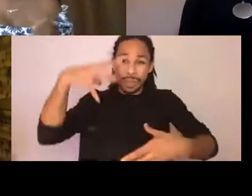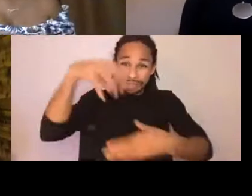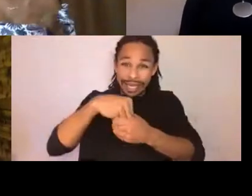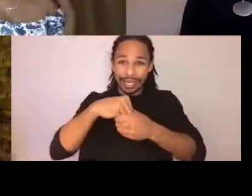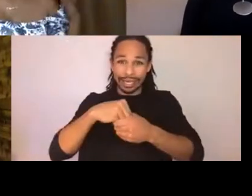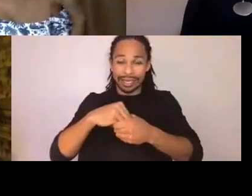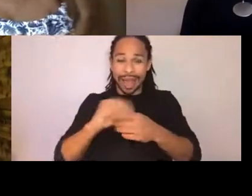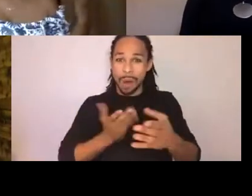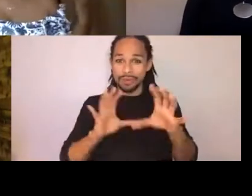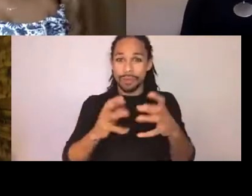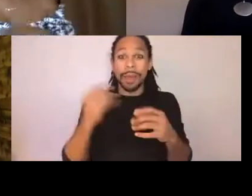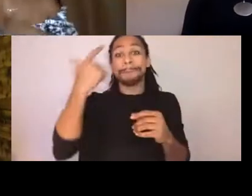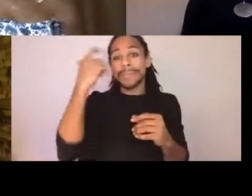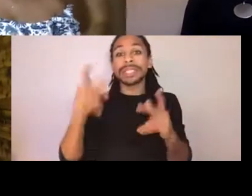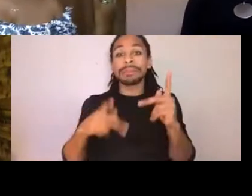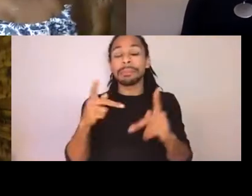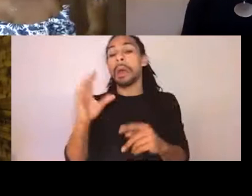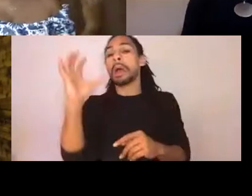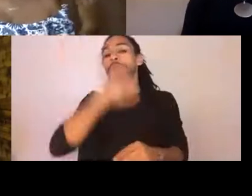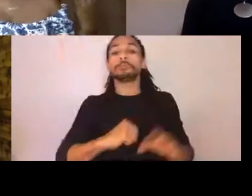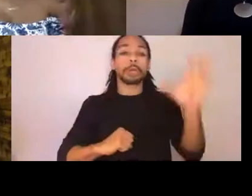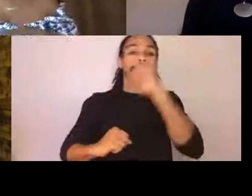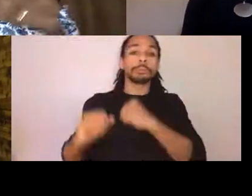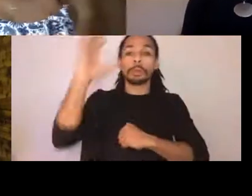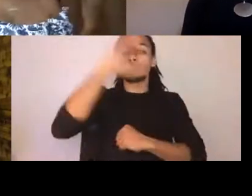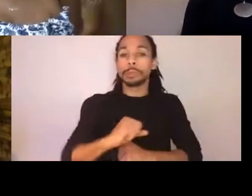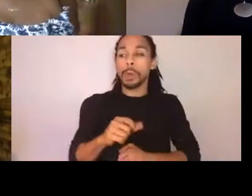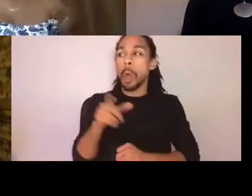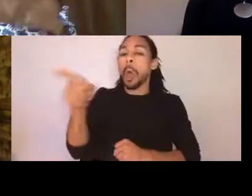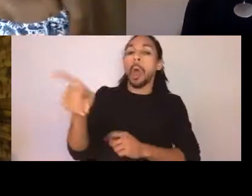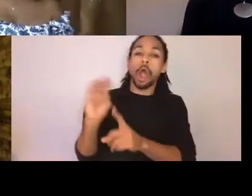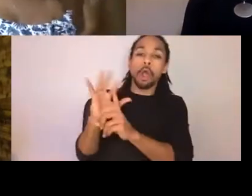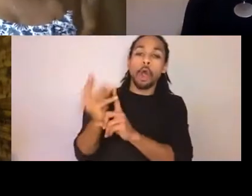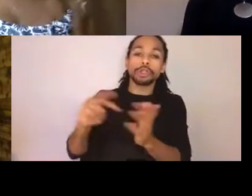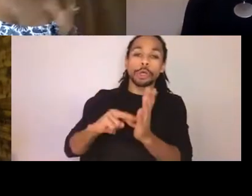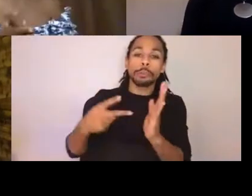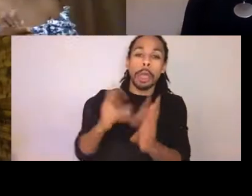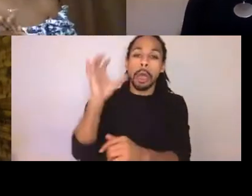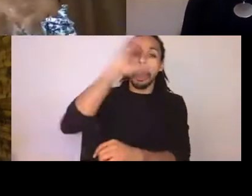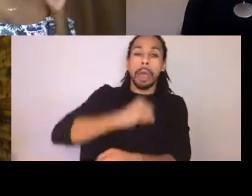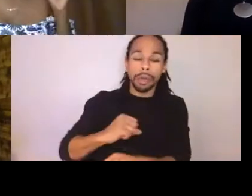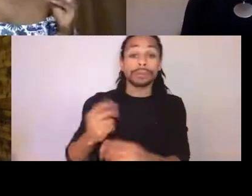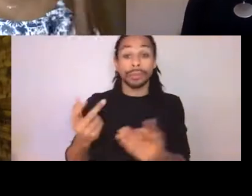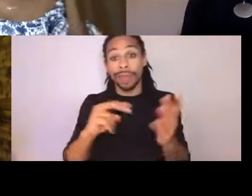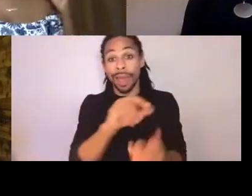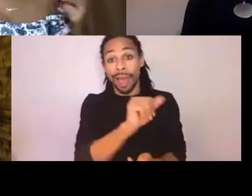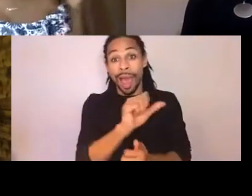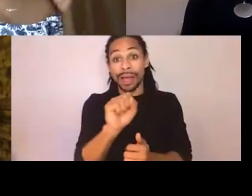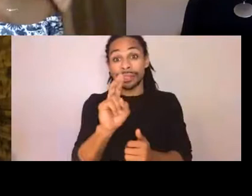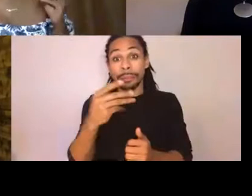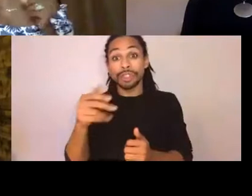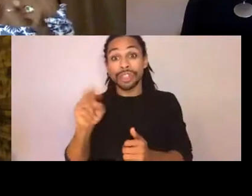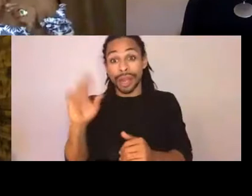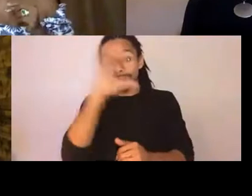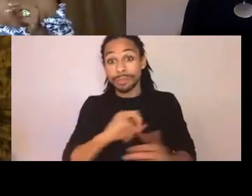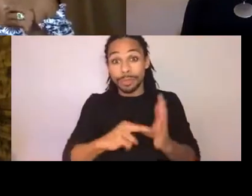right? And you know, the old adage, when you make an assumption, you can make an ass out of yourself. And that constantly